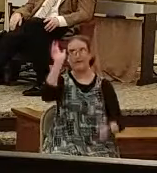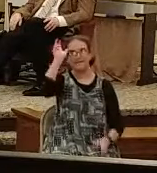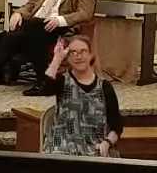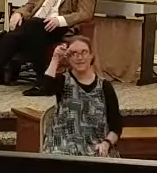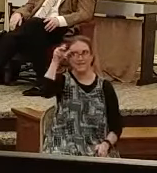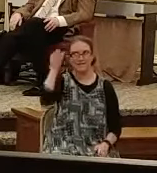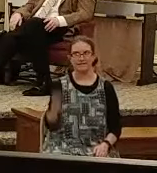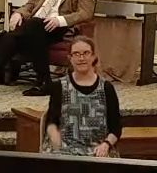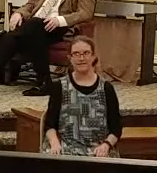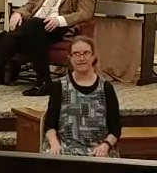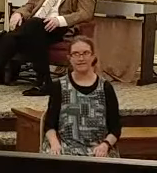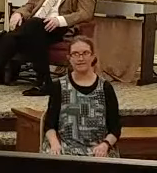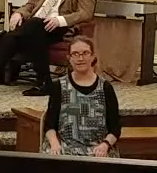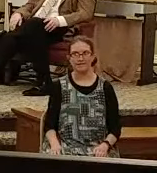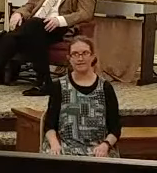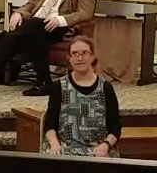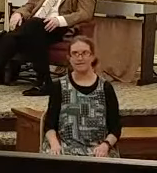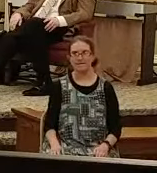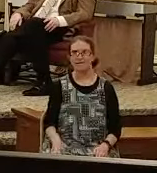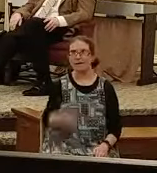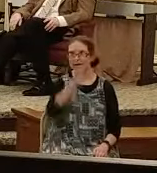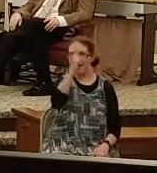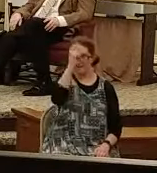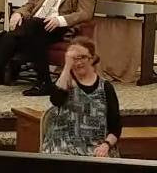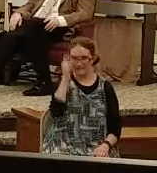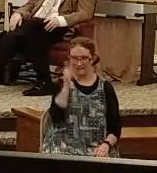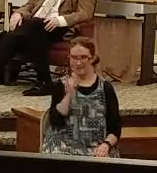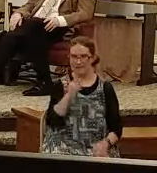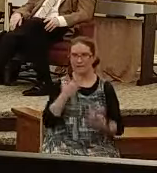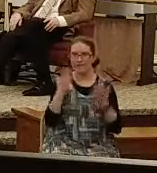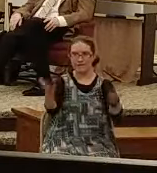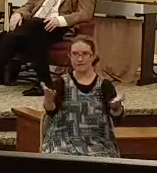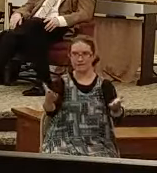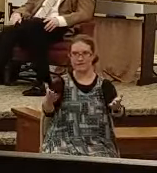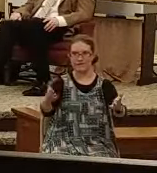Satan and ask him to give us